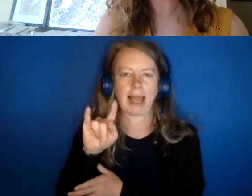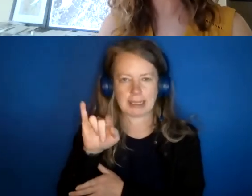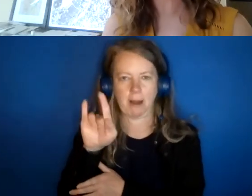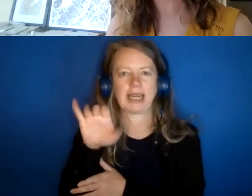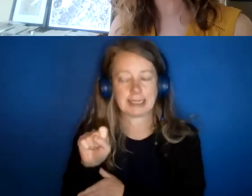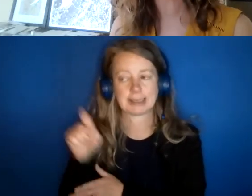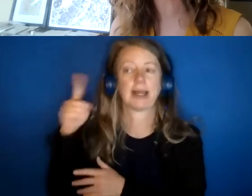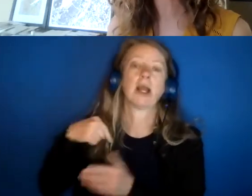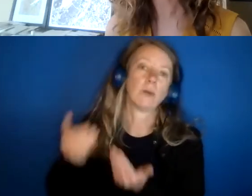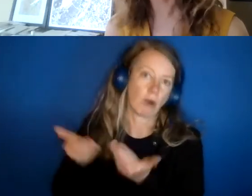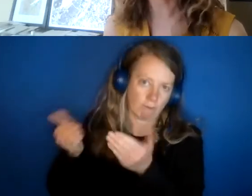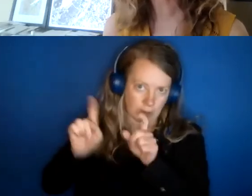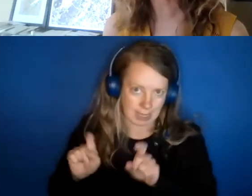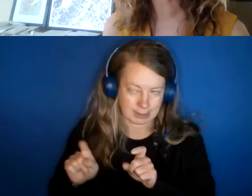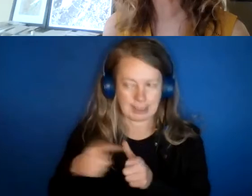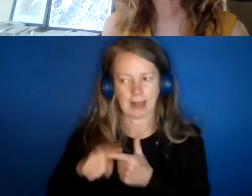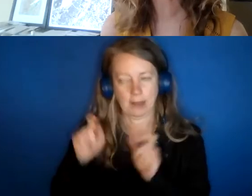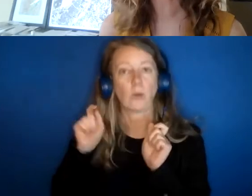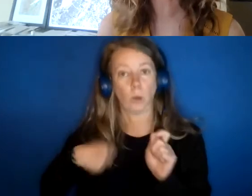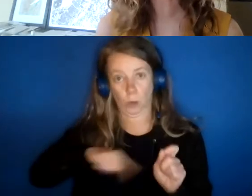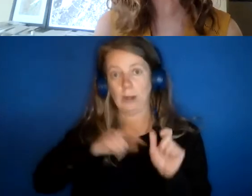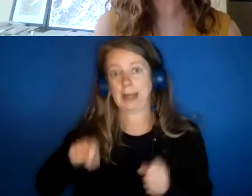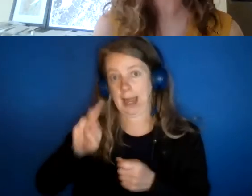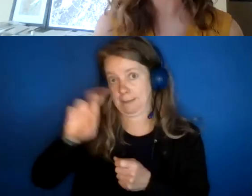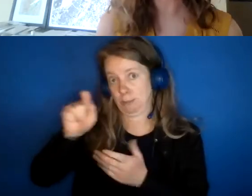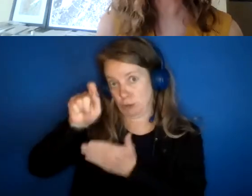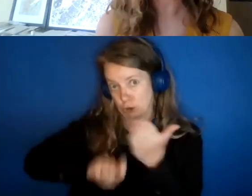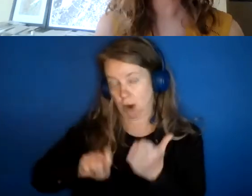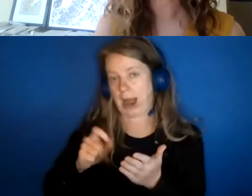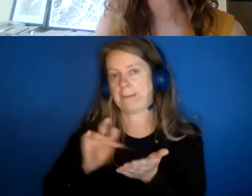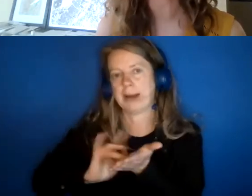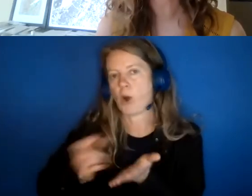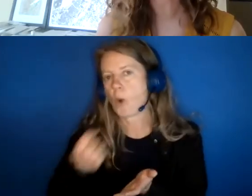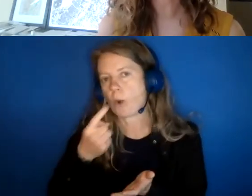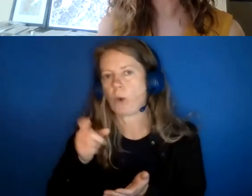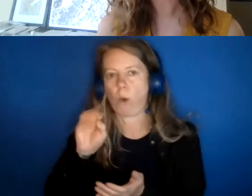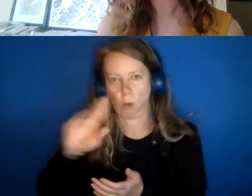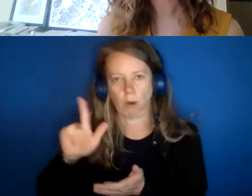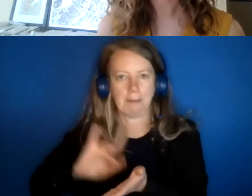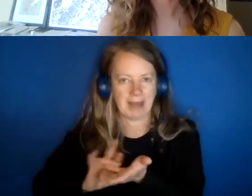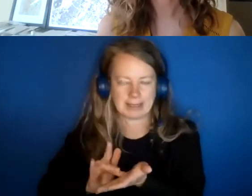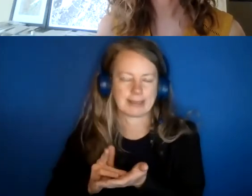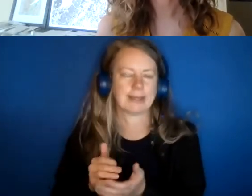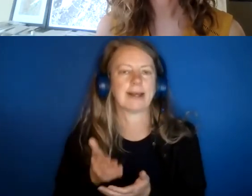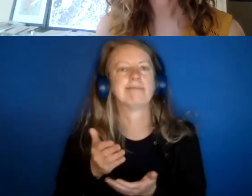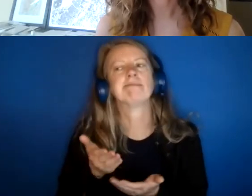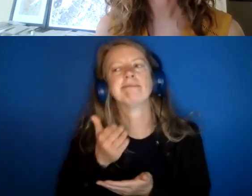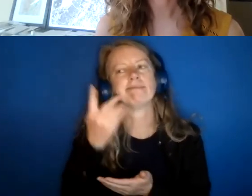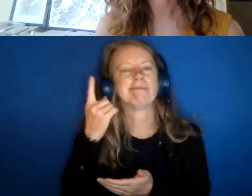and then prescribe the oral medications, but don't have them on site at this point in time.